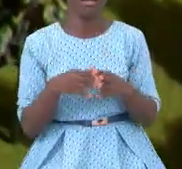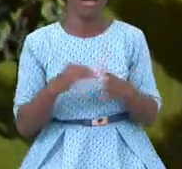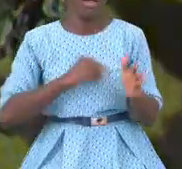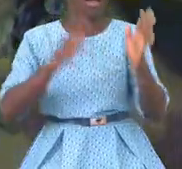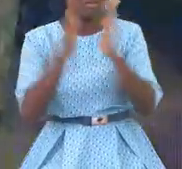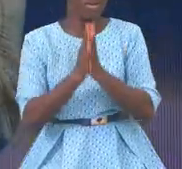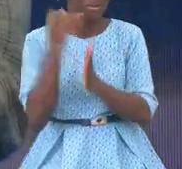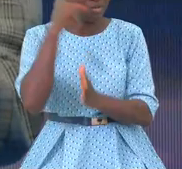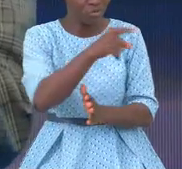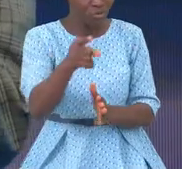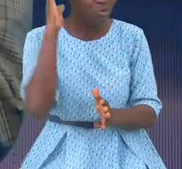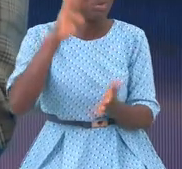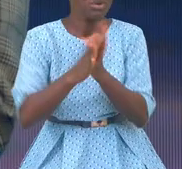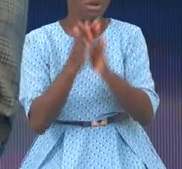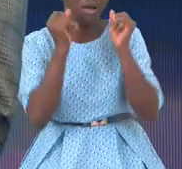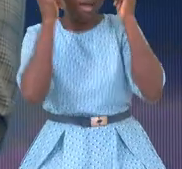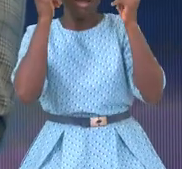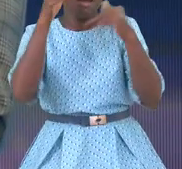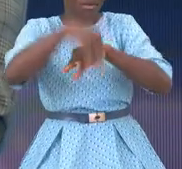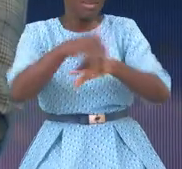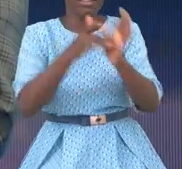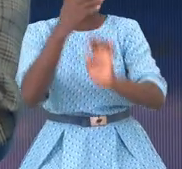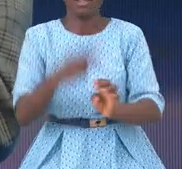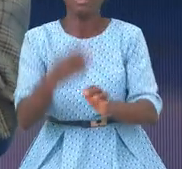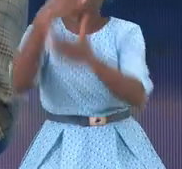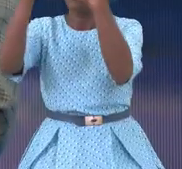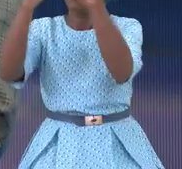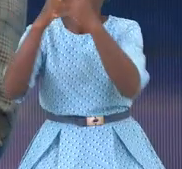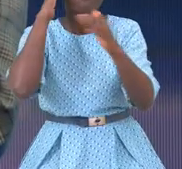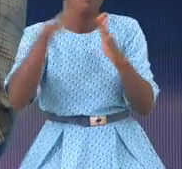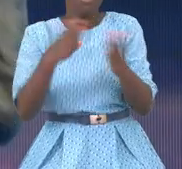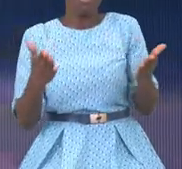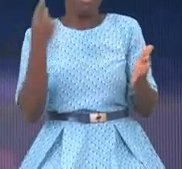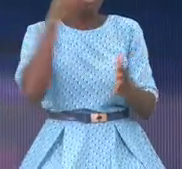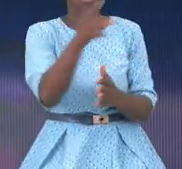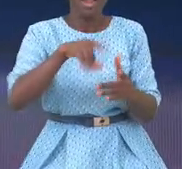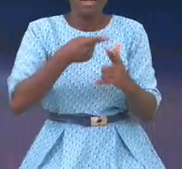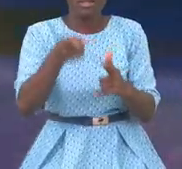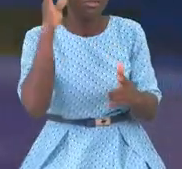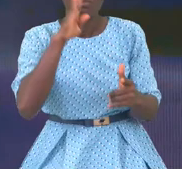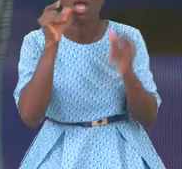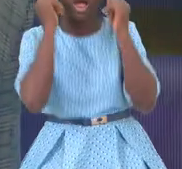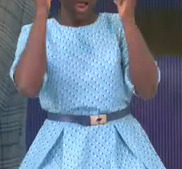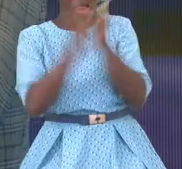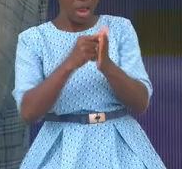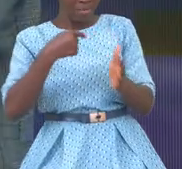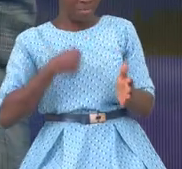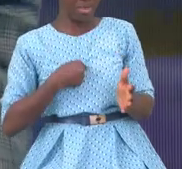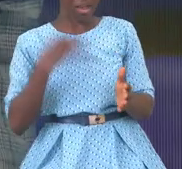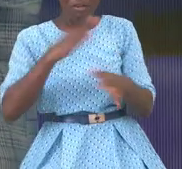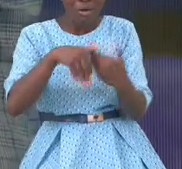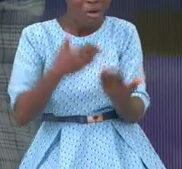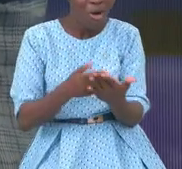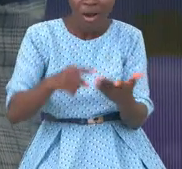you. And then you'll see me, of all people, I'm amazed. And then forgiveness will come.